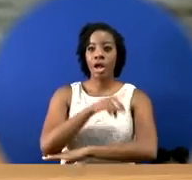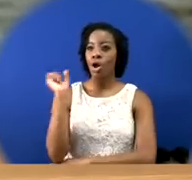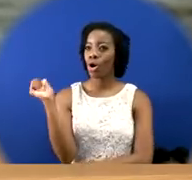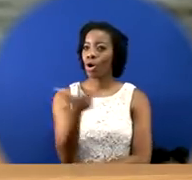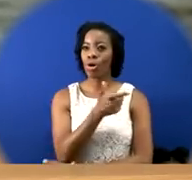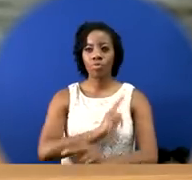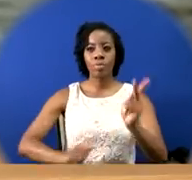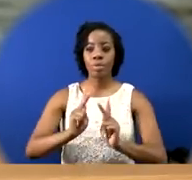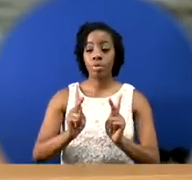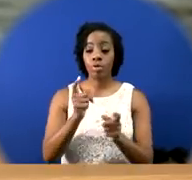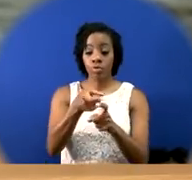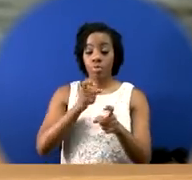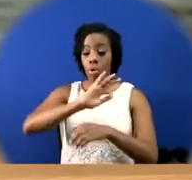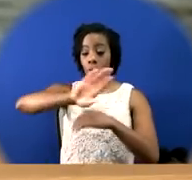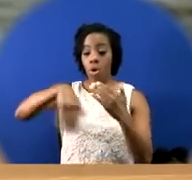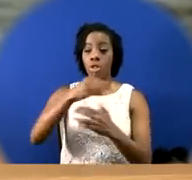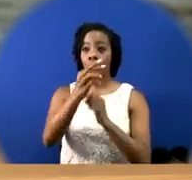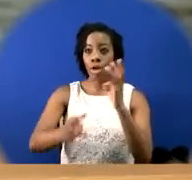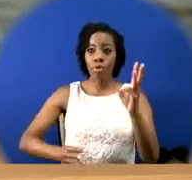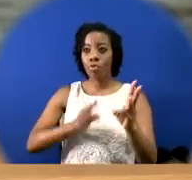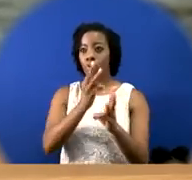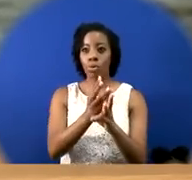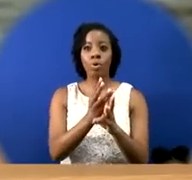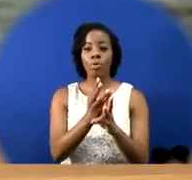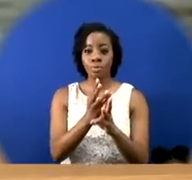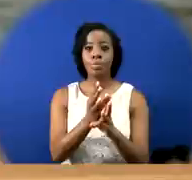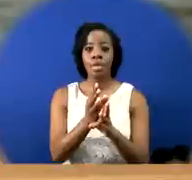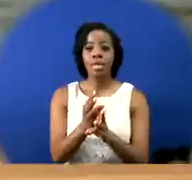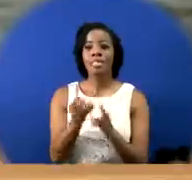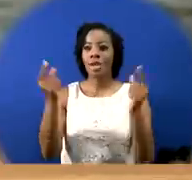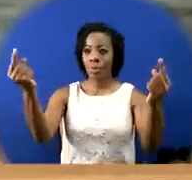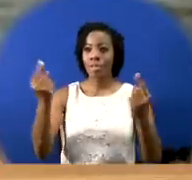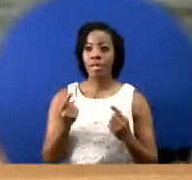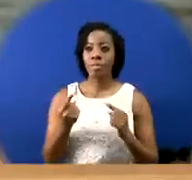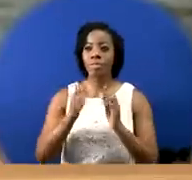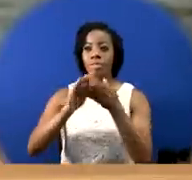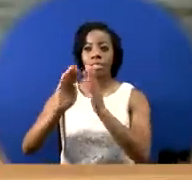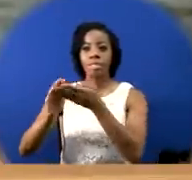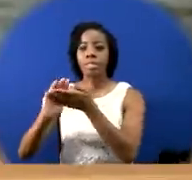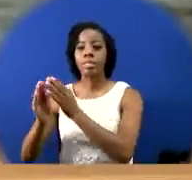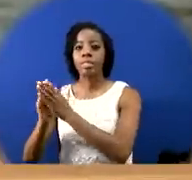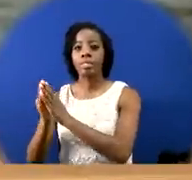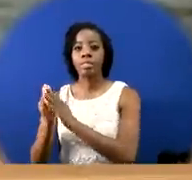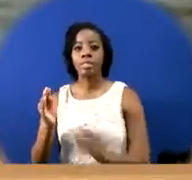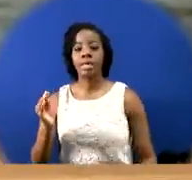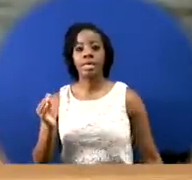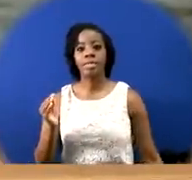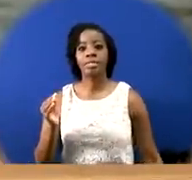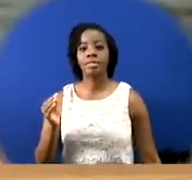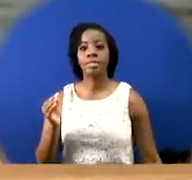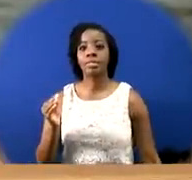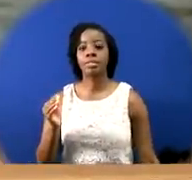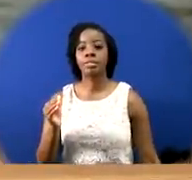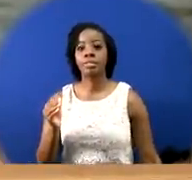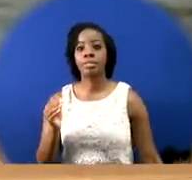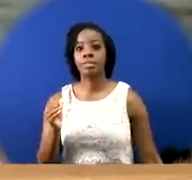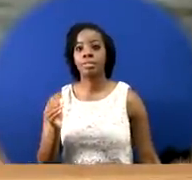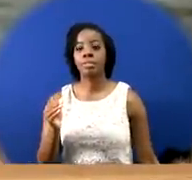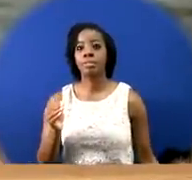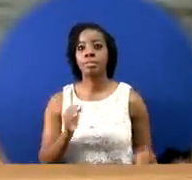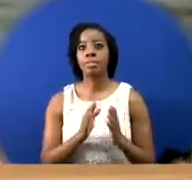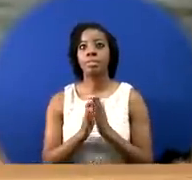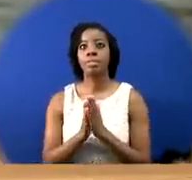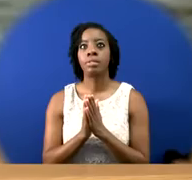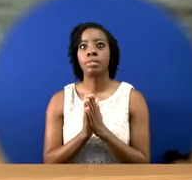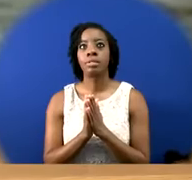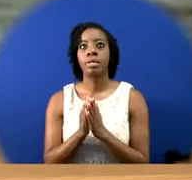pilgrims from all around the world, all around the diaspora, they would come to the city. It's as if all of us in the cathedral and